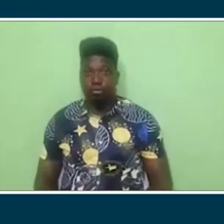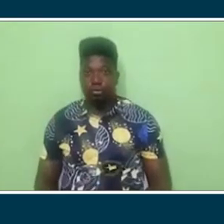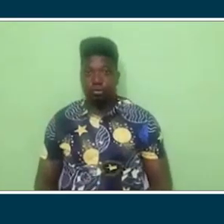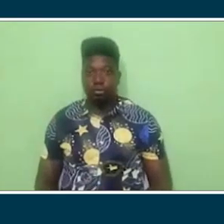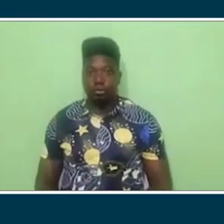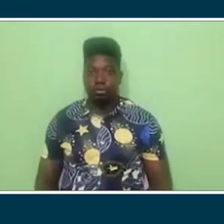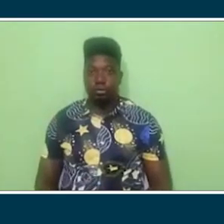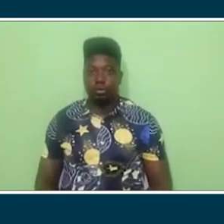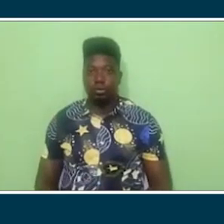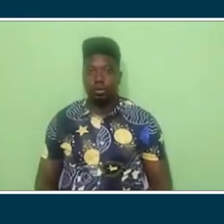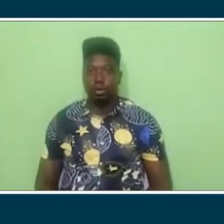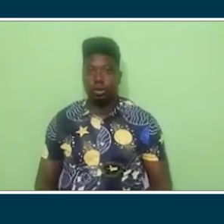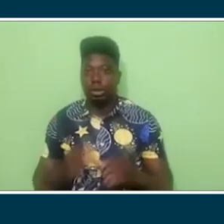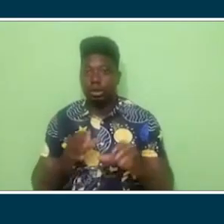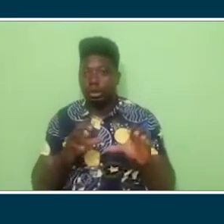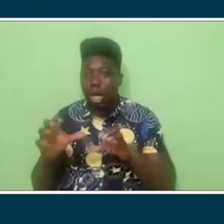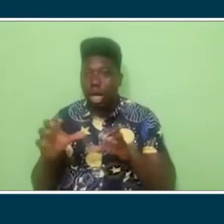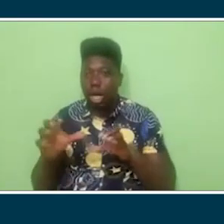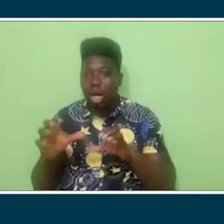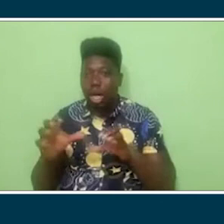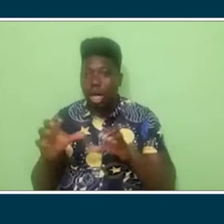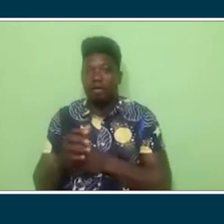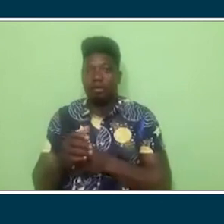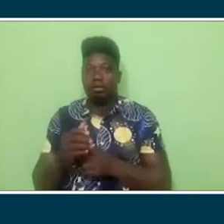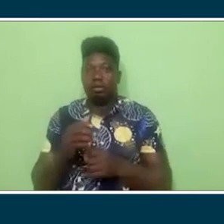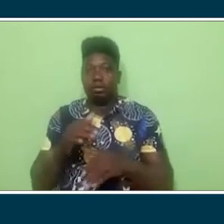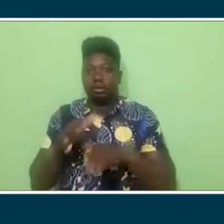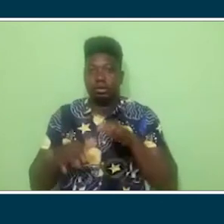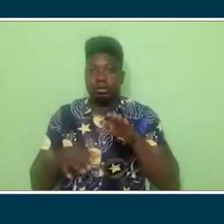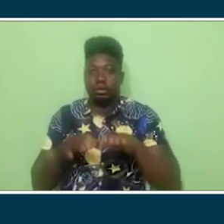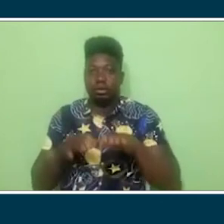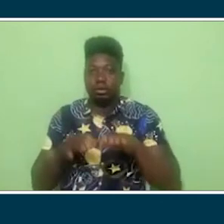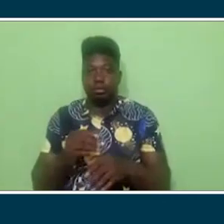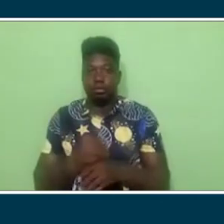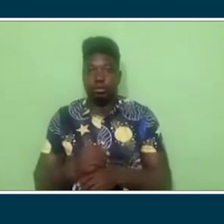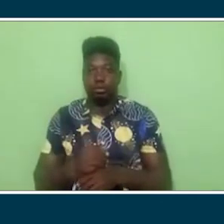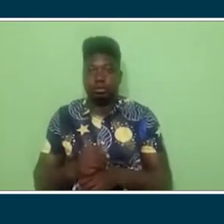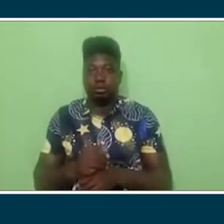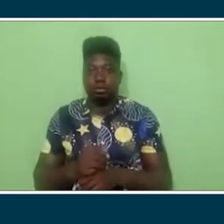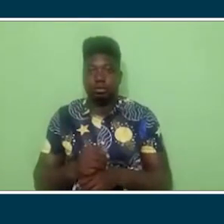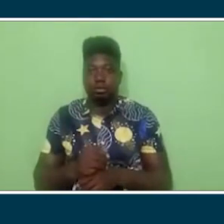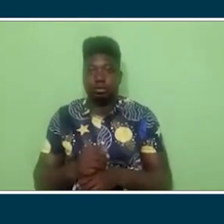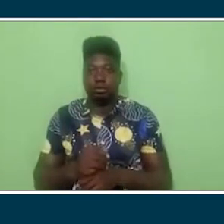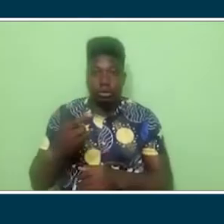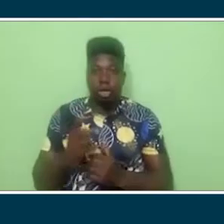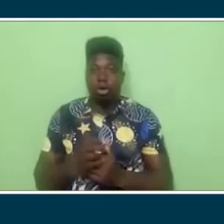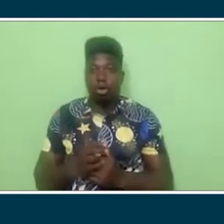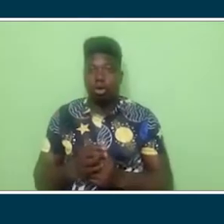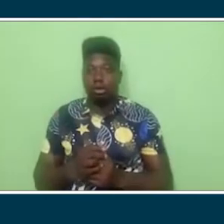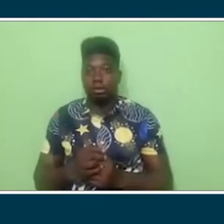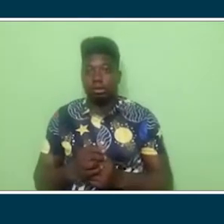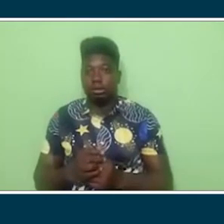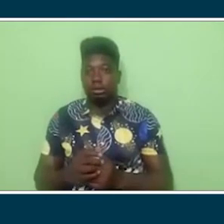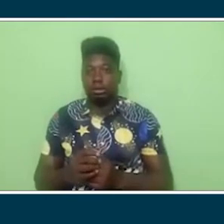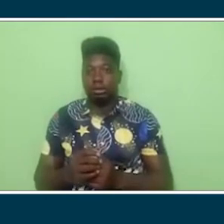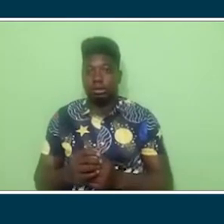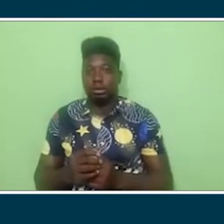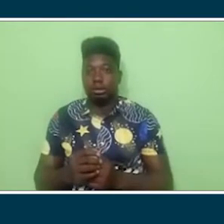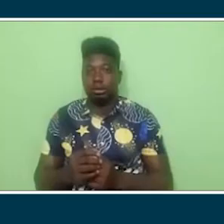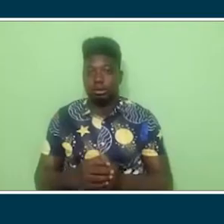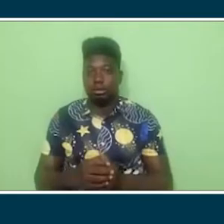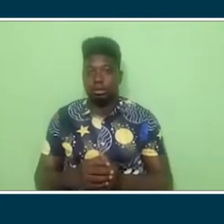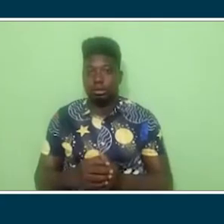abstraction, where there's something specific and concrete broadens into a more generic claim. So in the absence